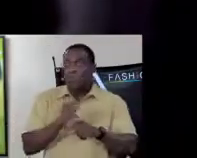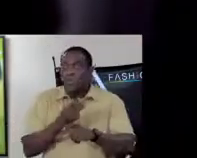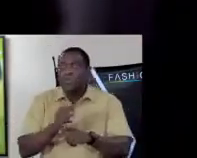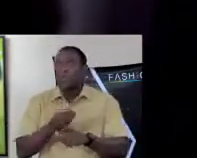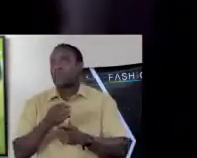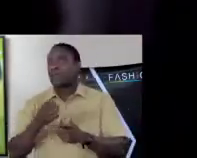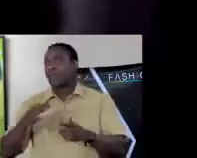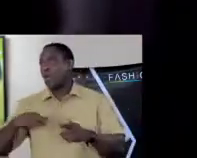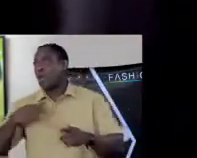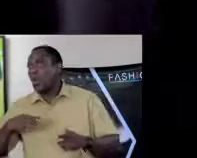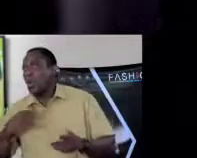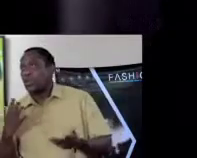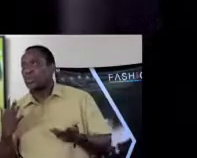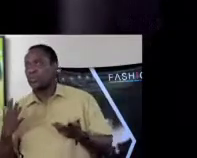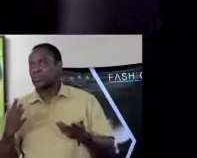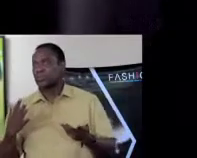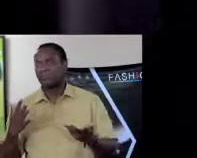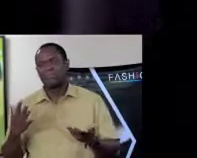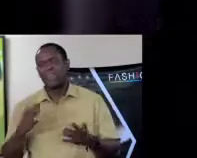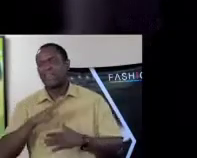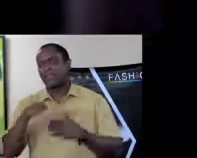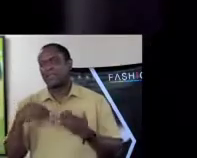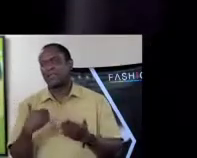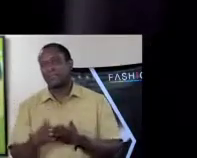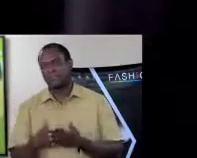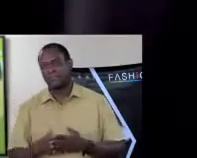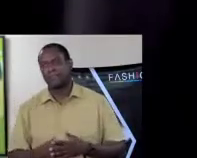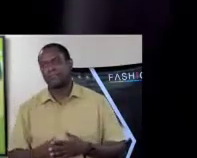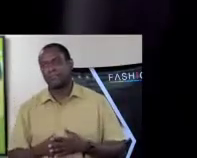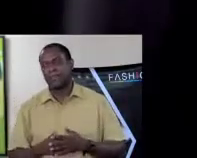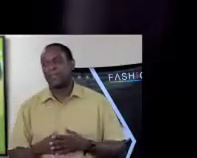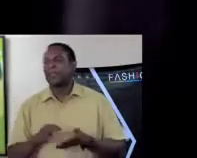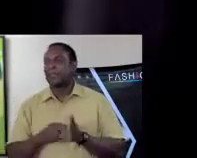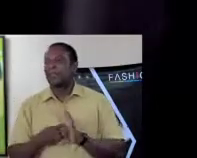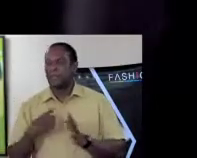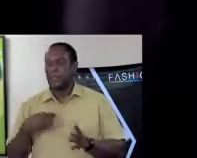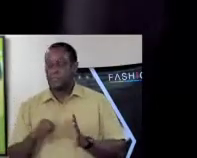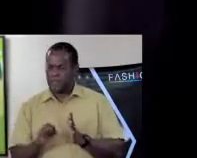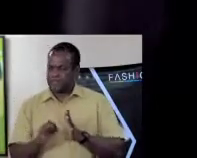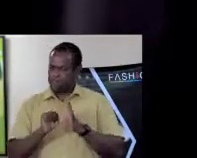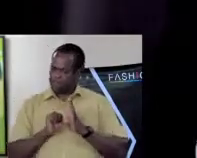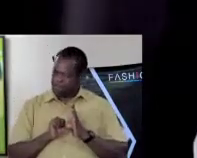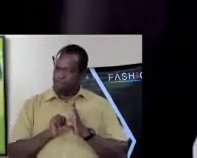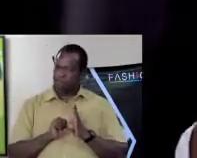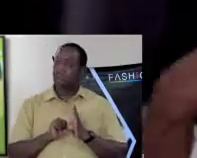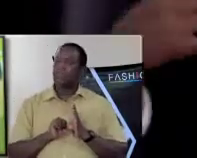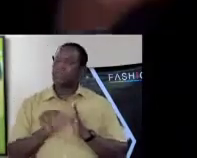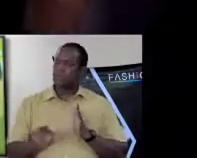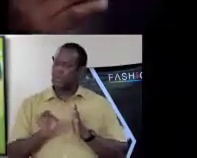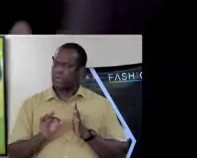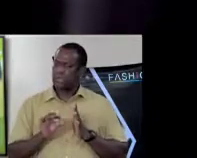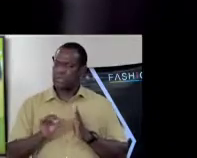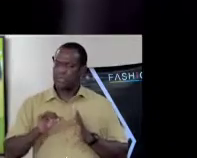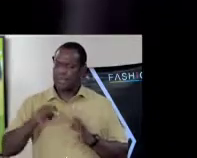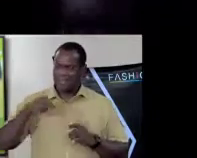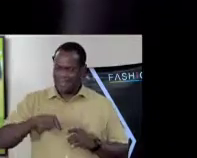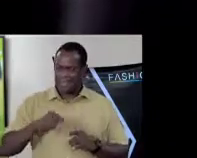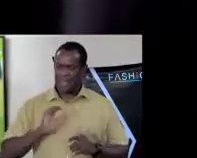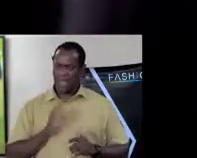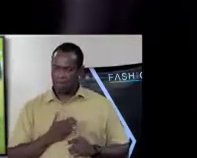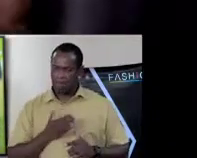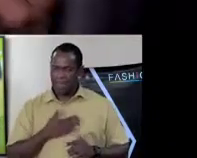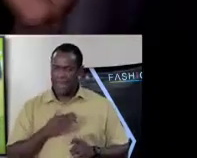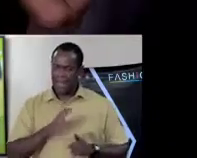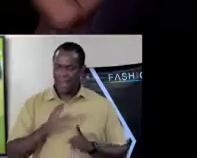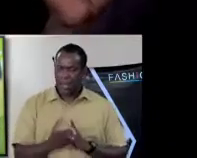we have to do that. We have to impose it on ourselves because we come out of a culture, as our moderator,